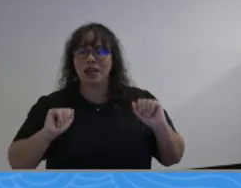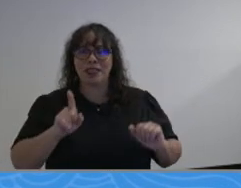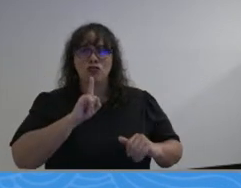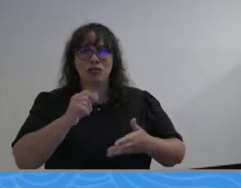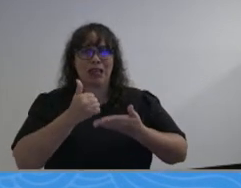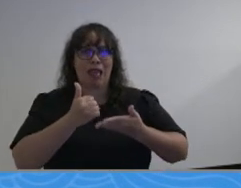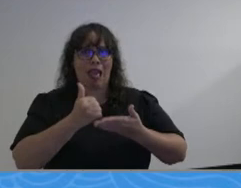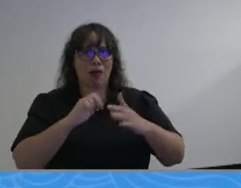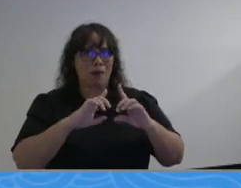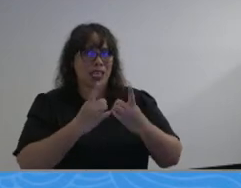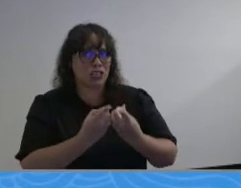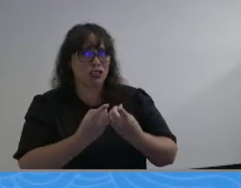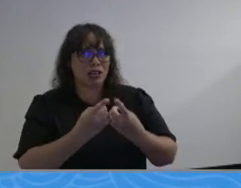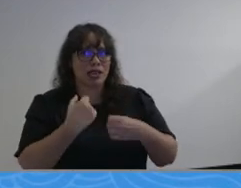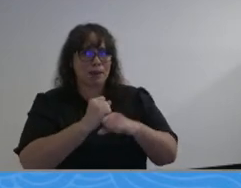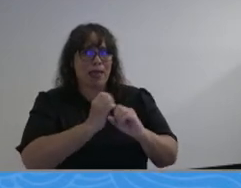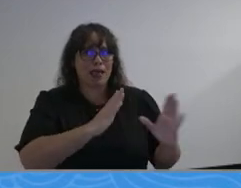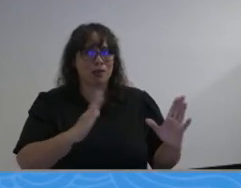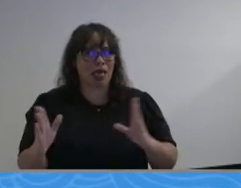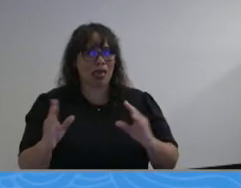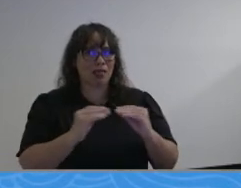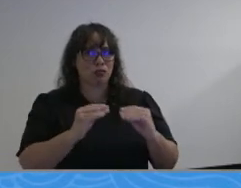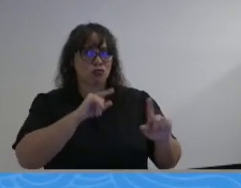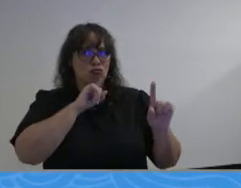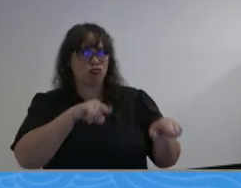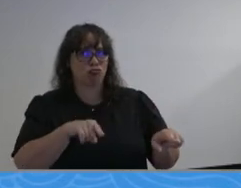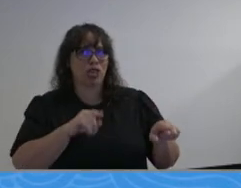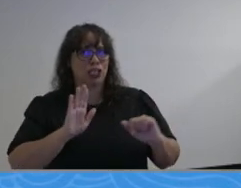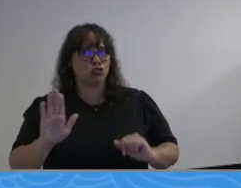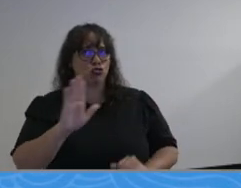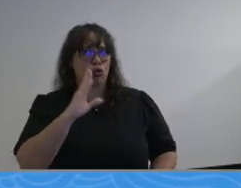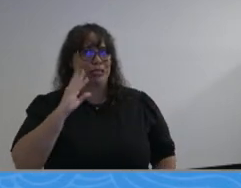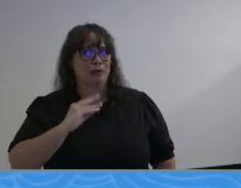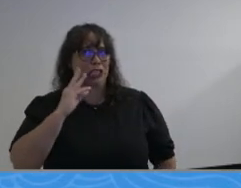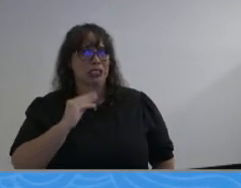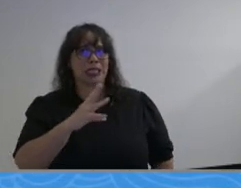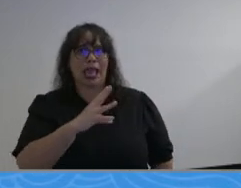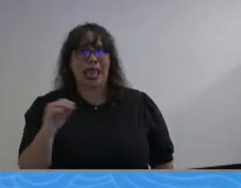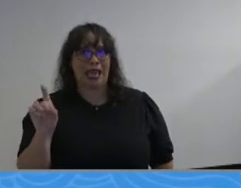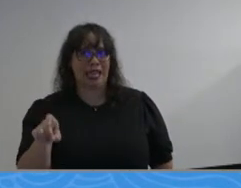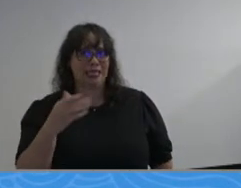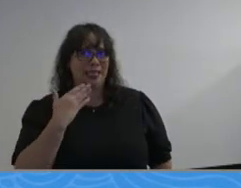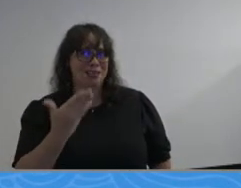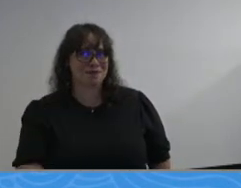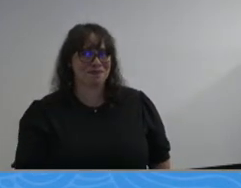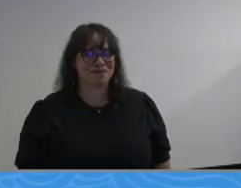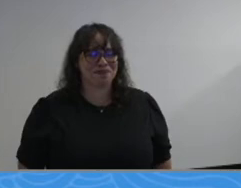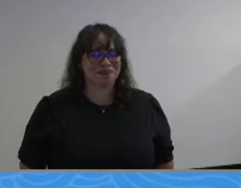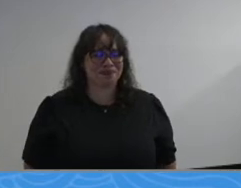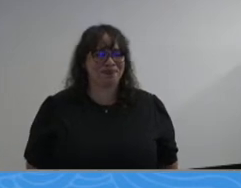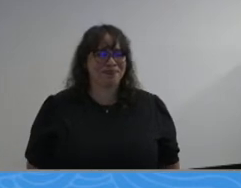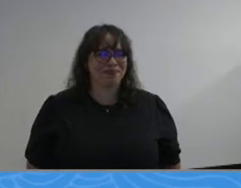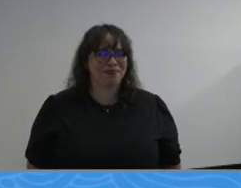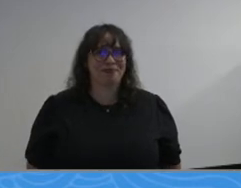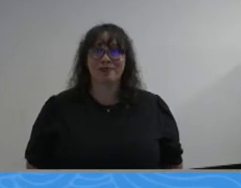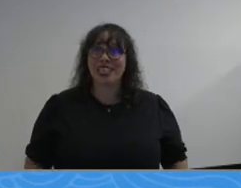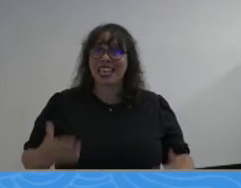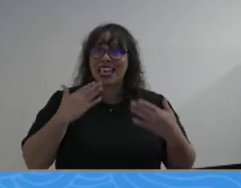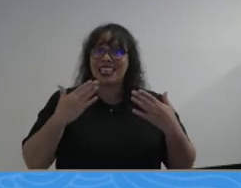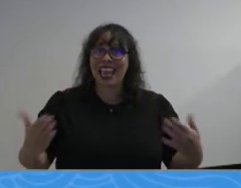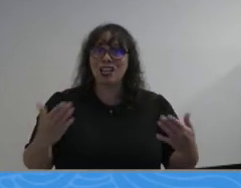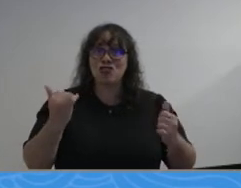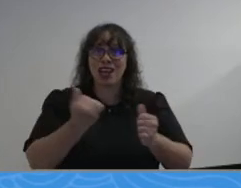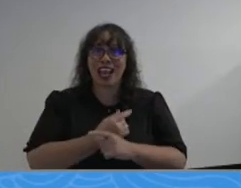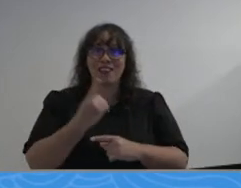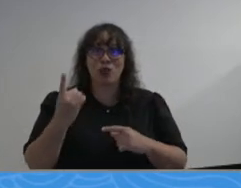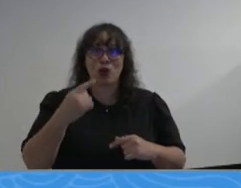think, the district to make a plan that's more responsive to your experiences and needs. Thank you. Well, thank you to